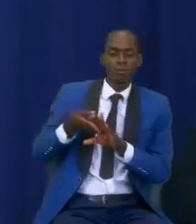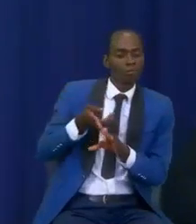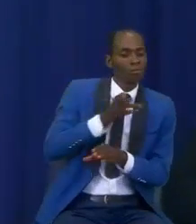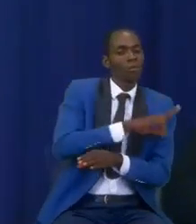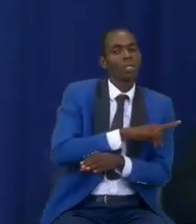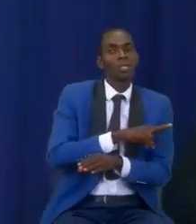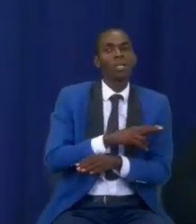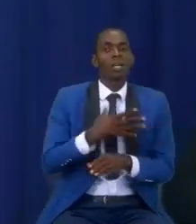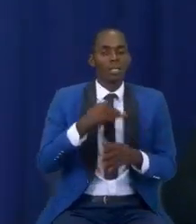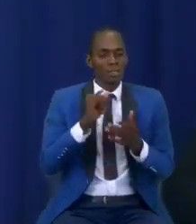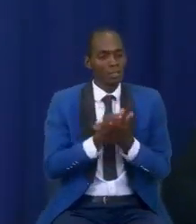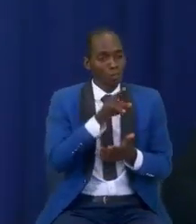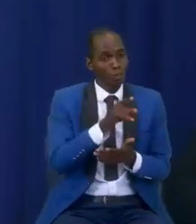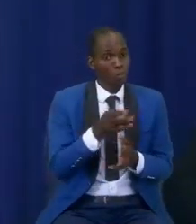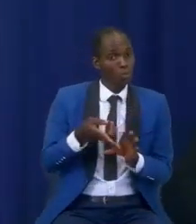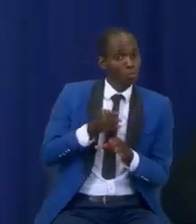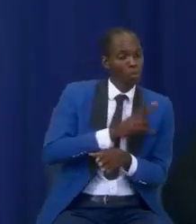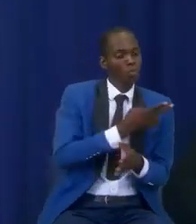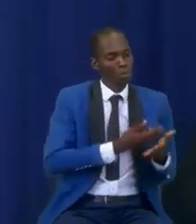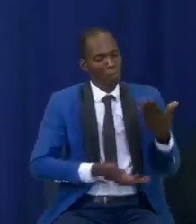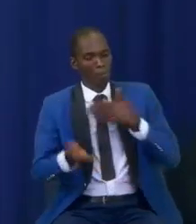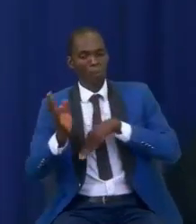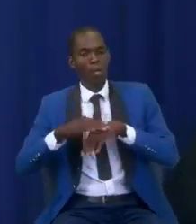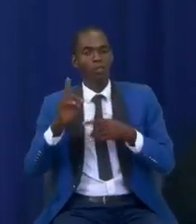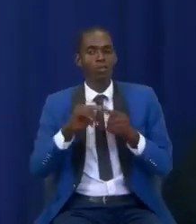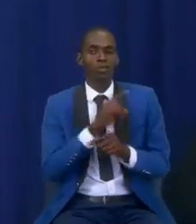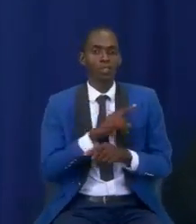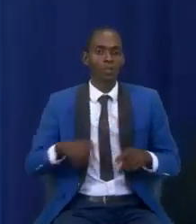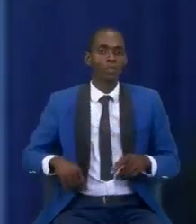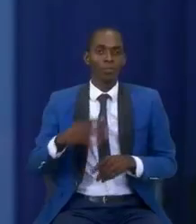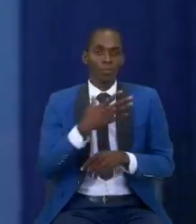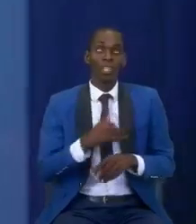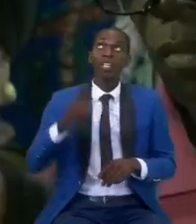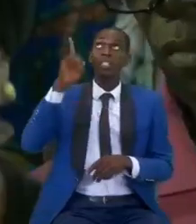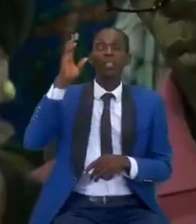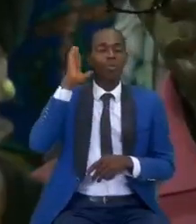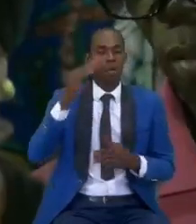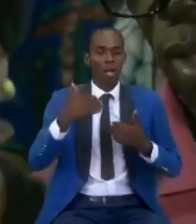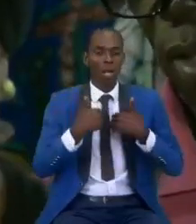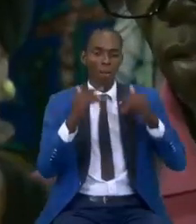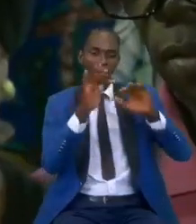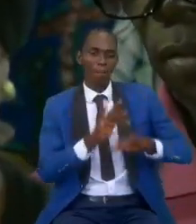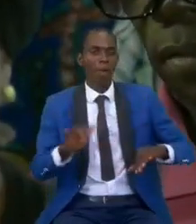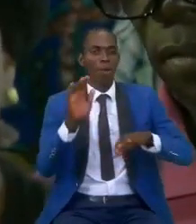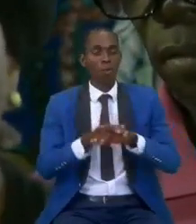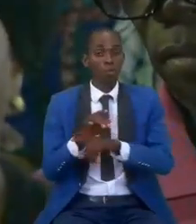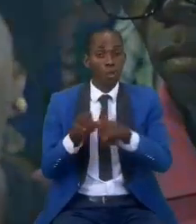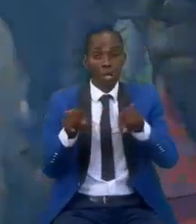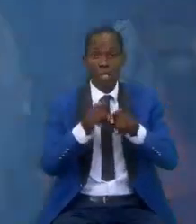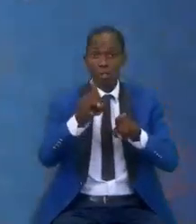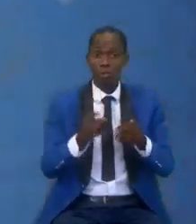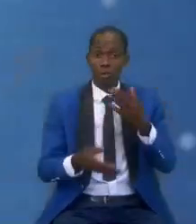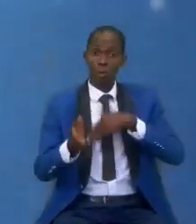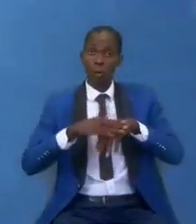have mercy upon him. As you return tonight, there will be mercy for you in Jesus' name. It's the mercy of